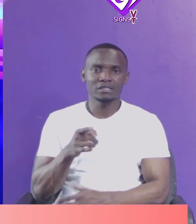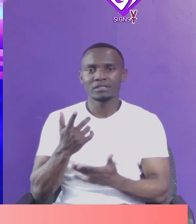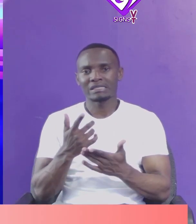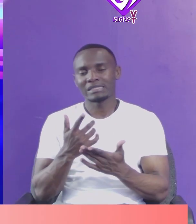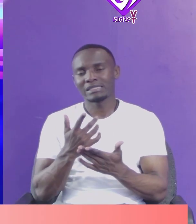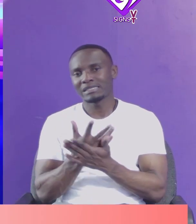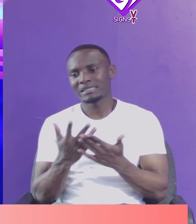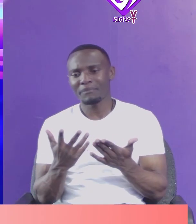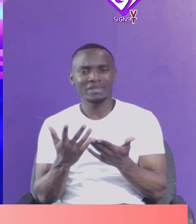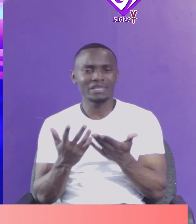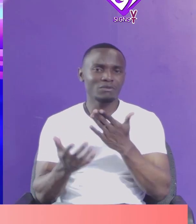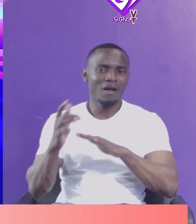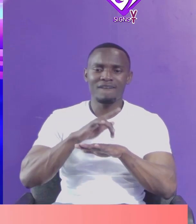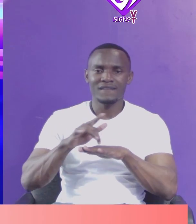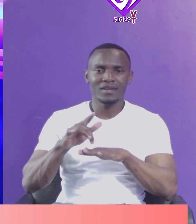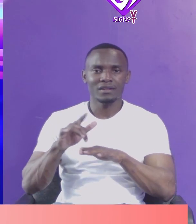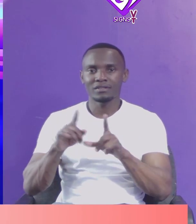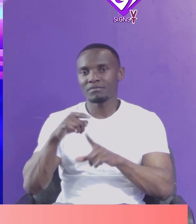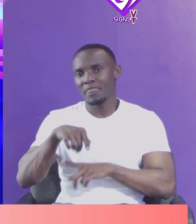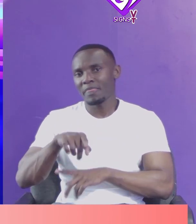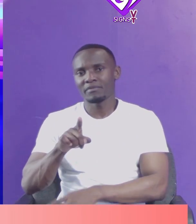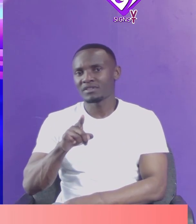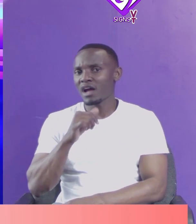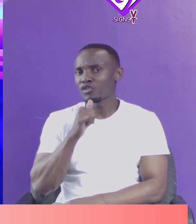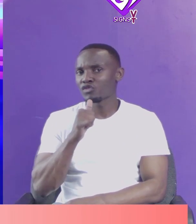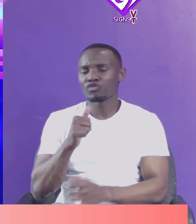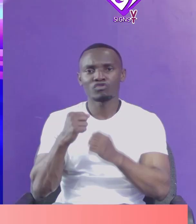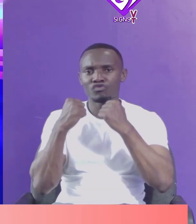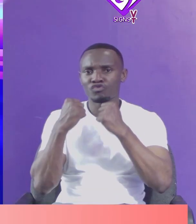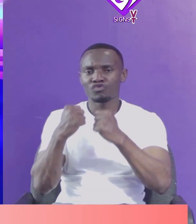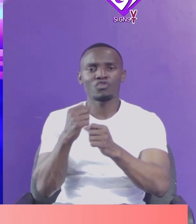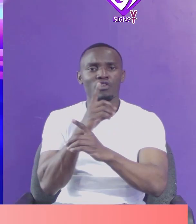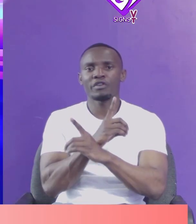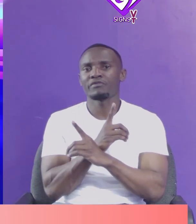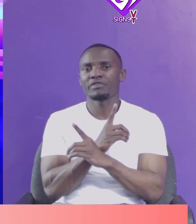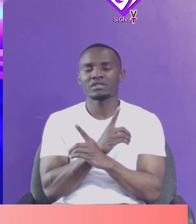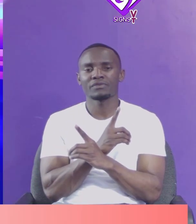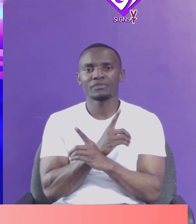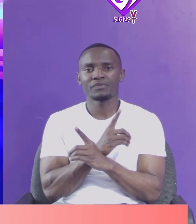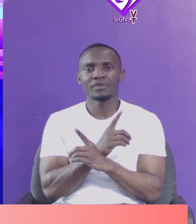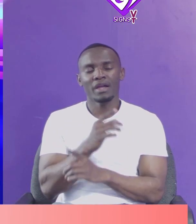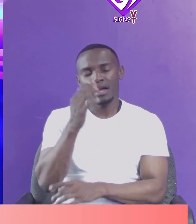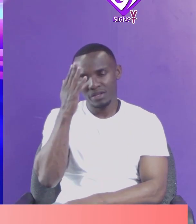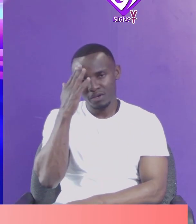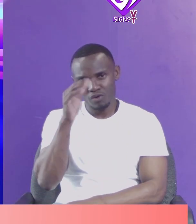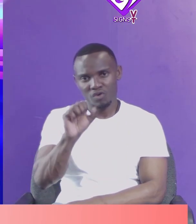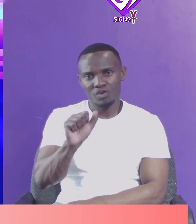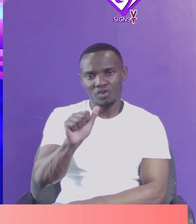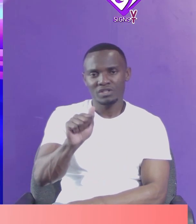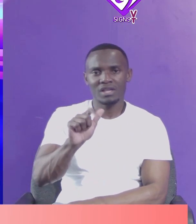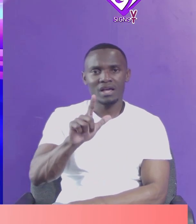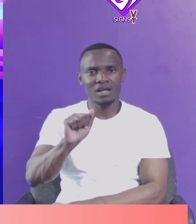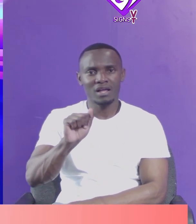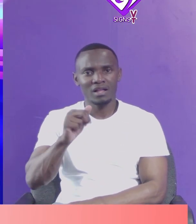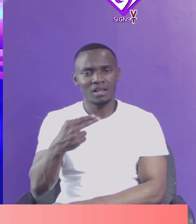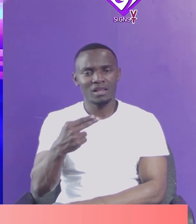just catching up with them. They don't really look really solid on defense. Yeah. I know Salah's also been having kind of a low